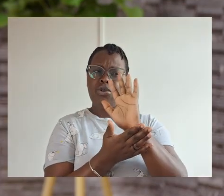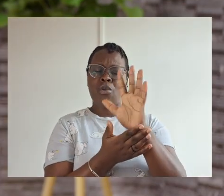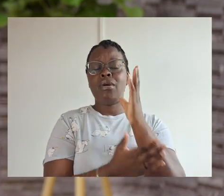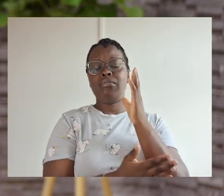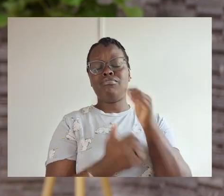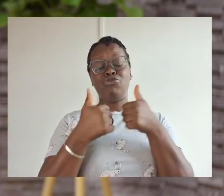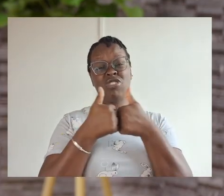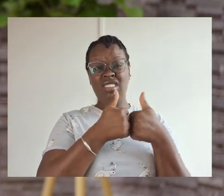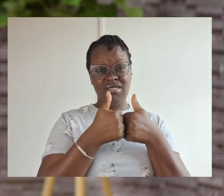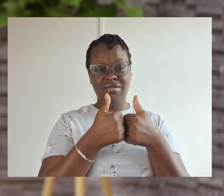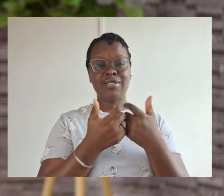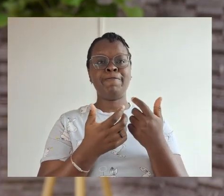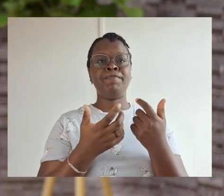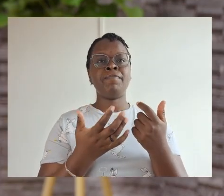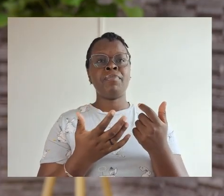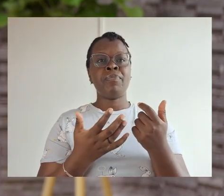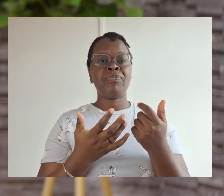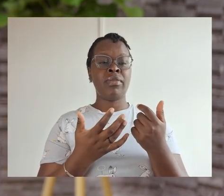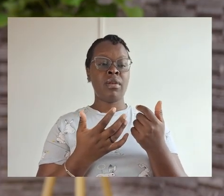light in terms of the kind of challenges that